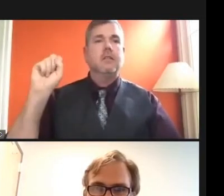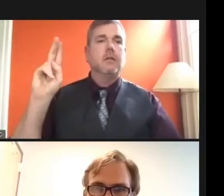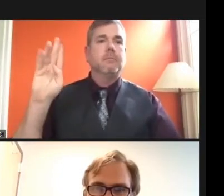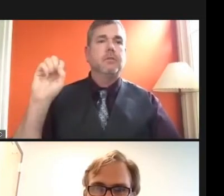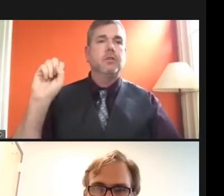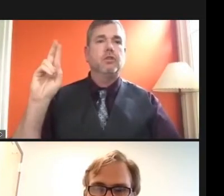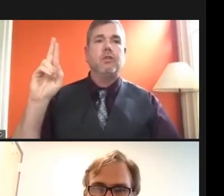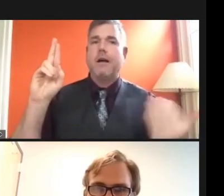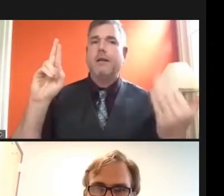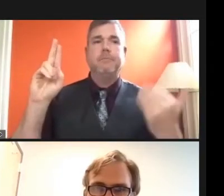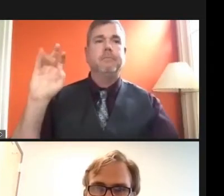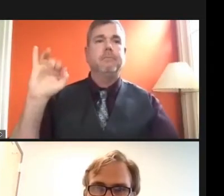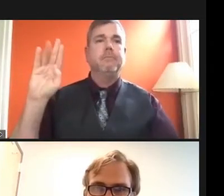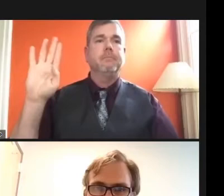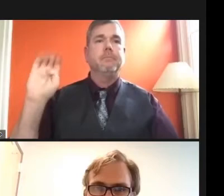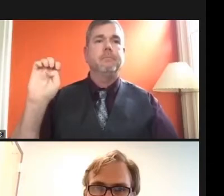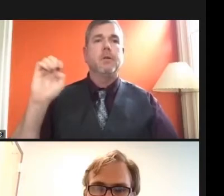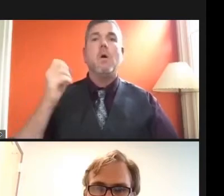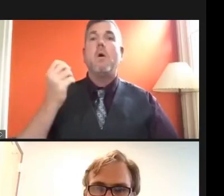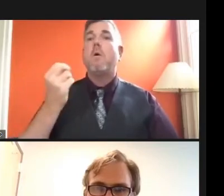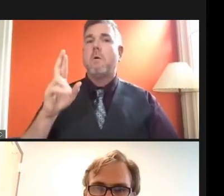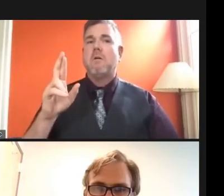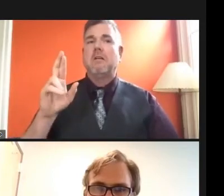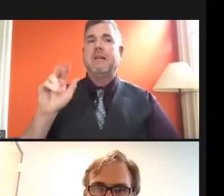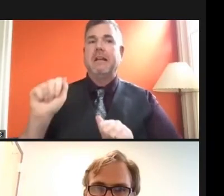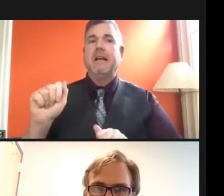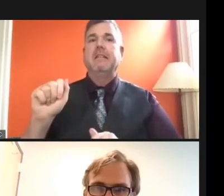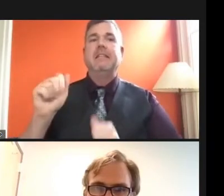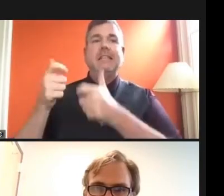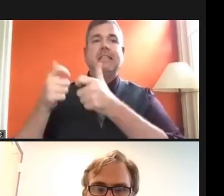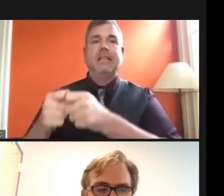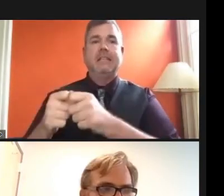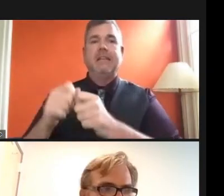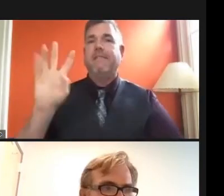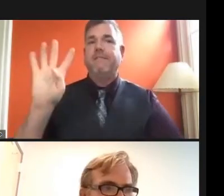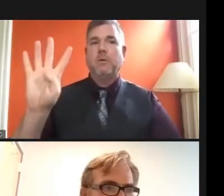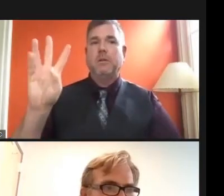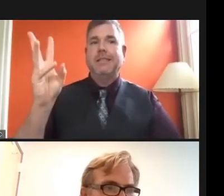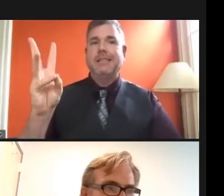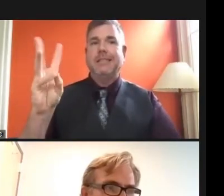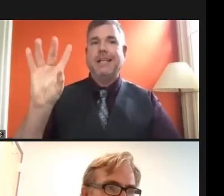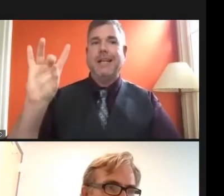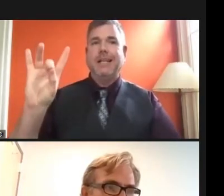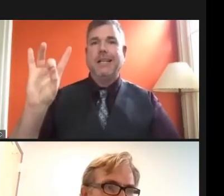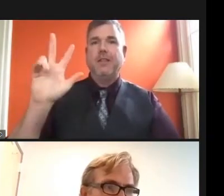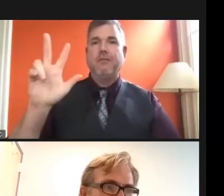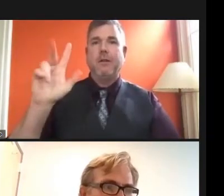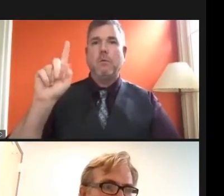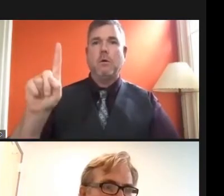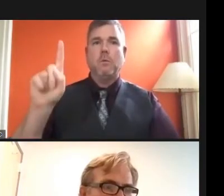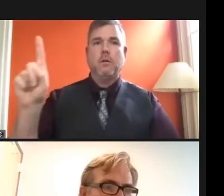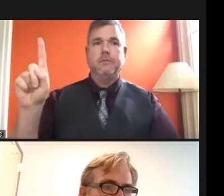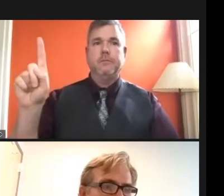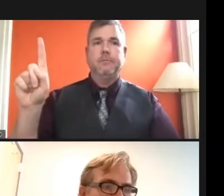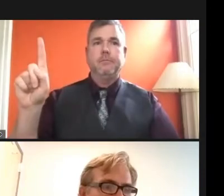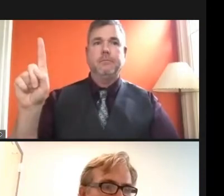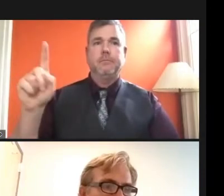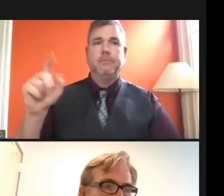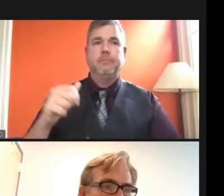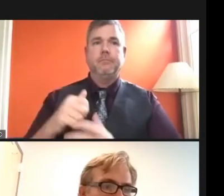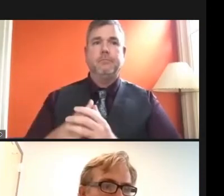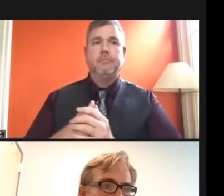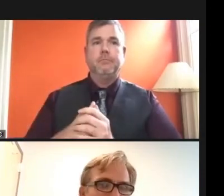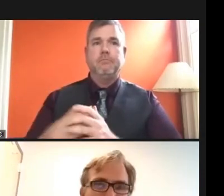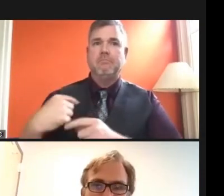468-311. Well, it's been almost 4 months since the Bay Area implemented a regional shelter-at-home order